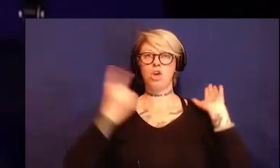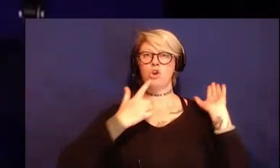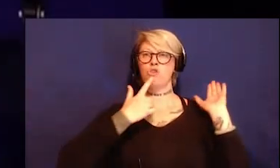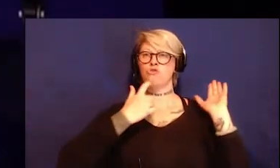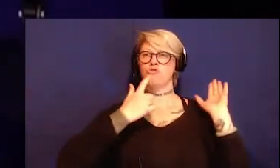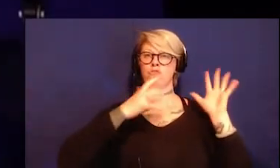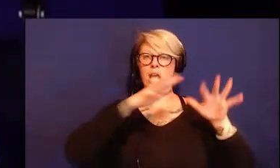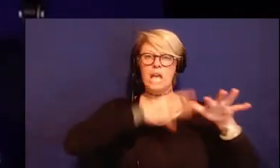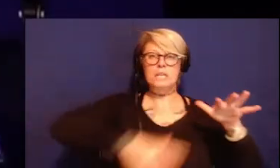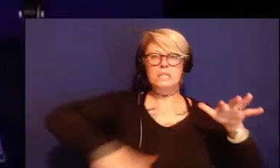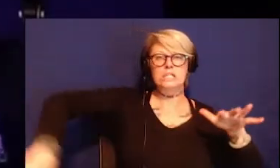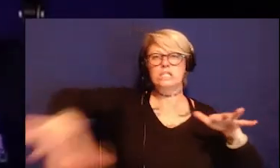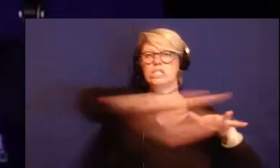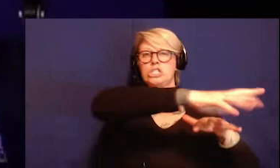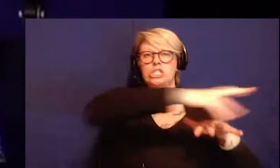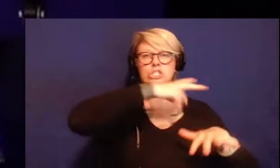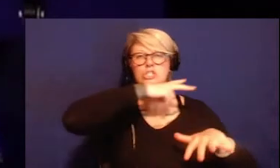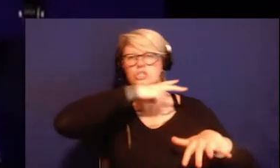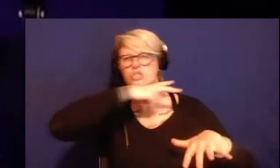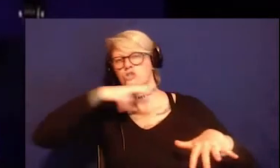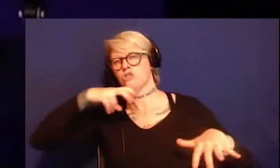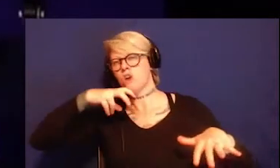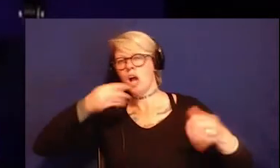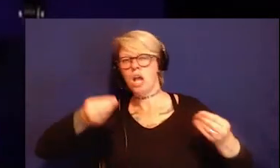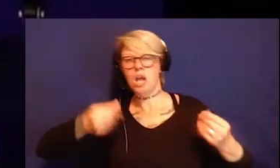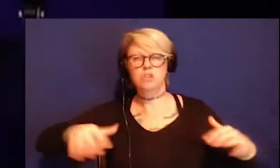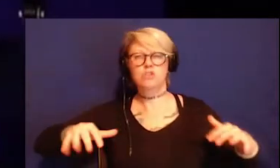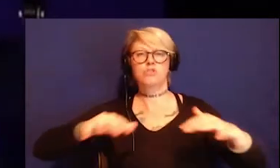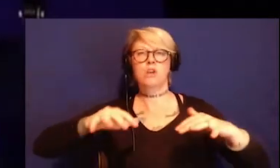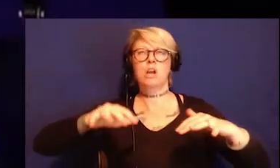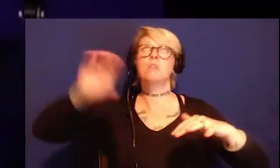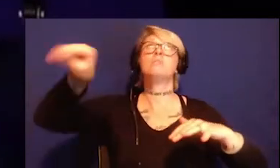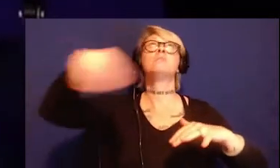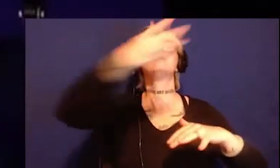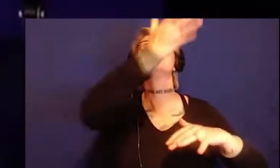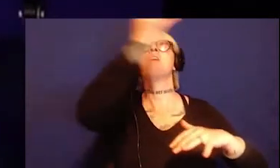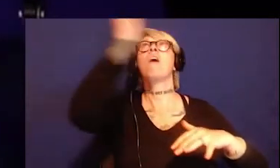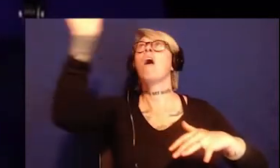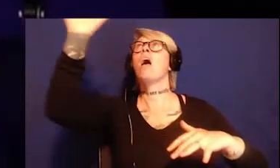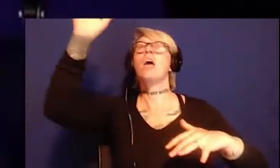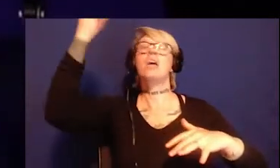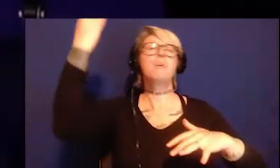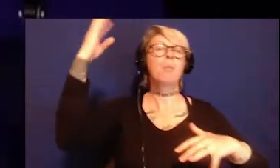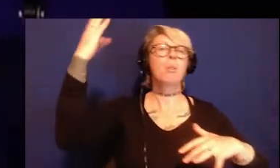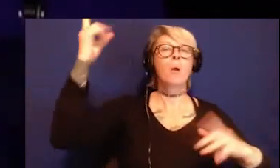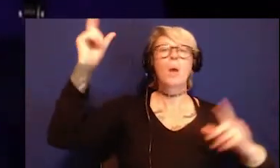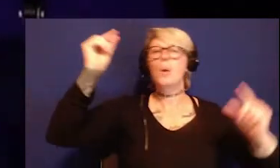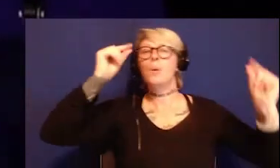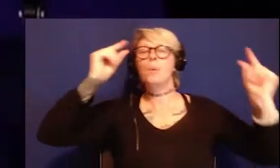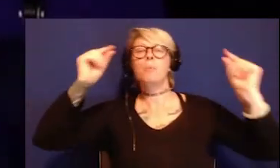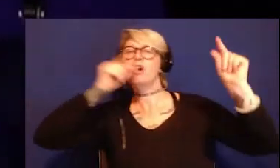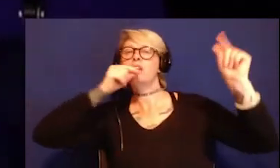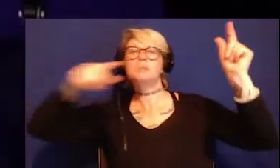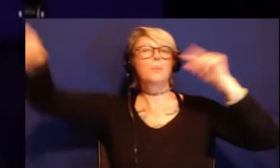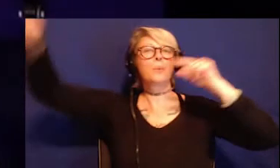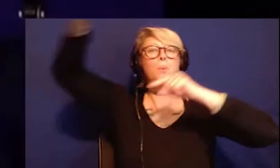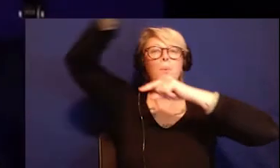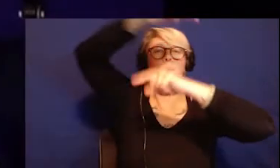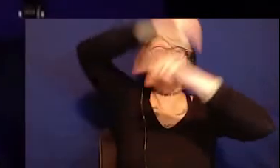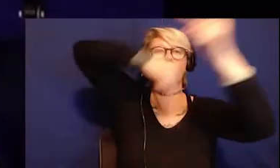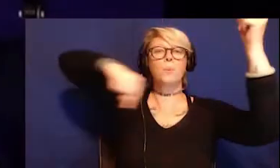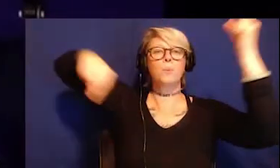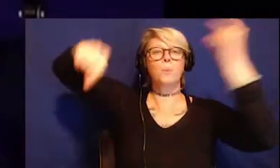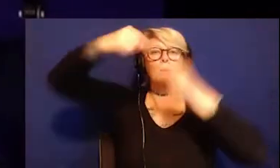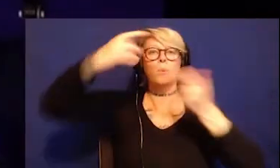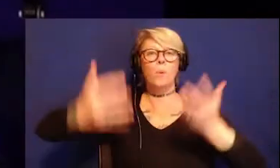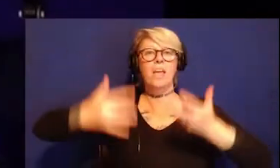soil and dried vegetation. In the sky, vultures and crows are roaming around, waiting for blood to be